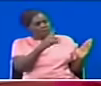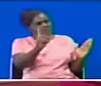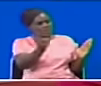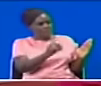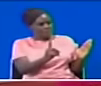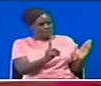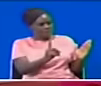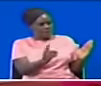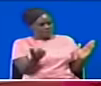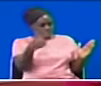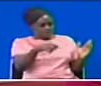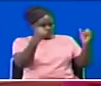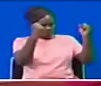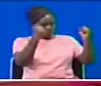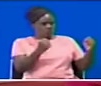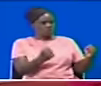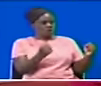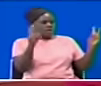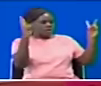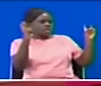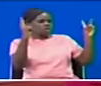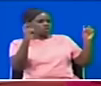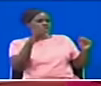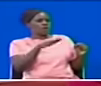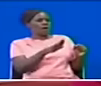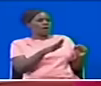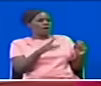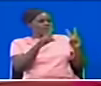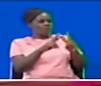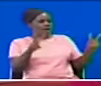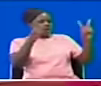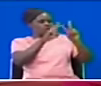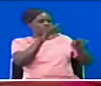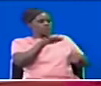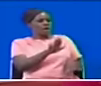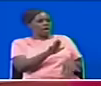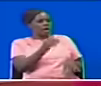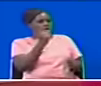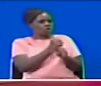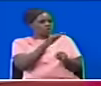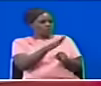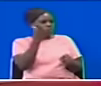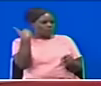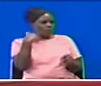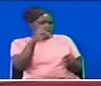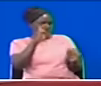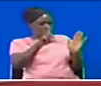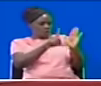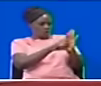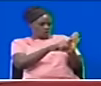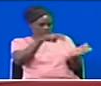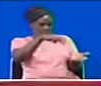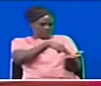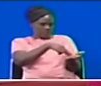but come out strongly with your issues, what you're standing for, your track record, which is, you know, and if you look at a lot of the women that are running this